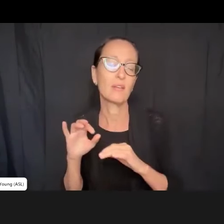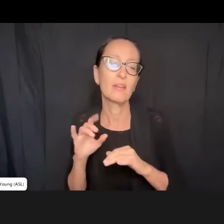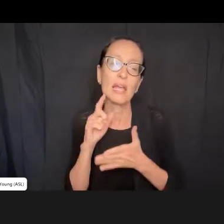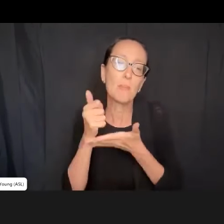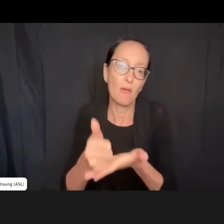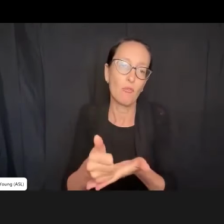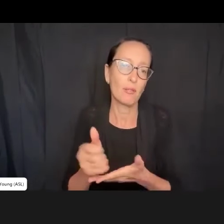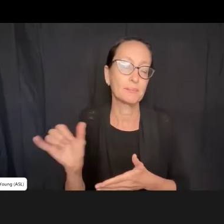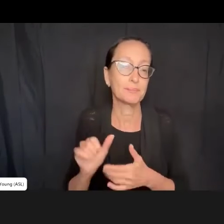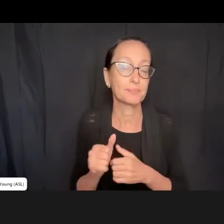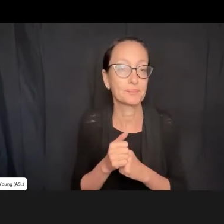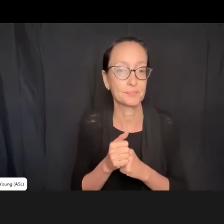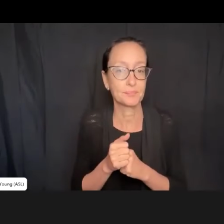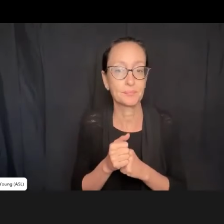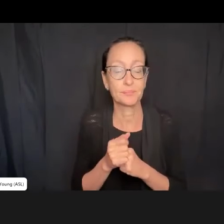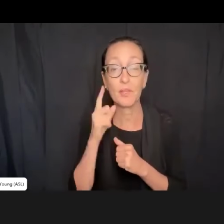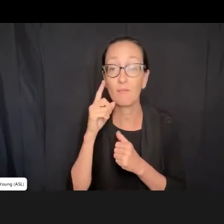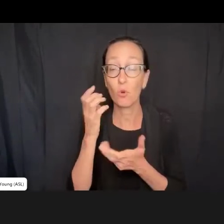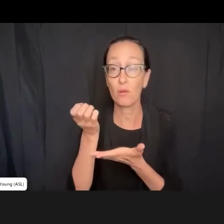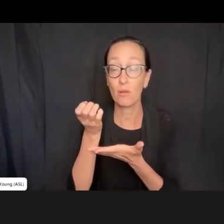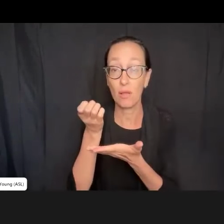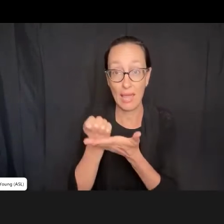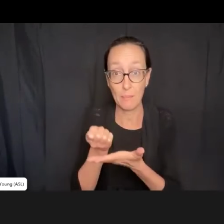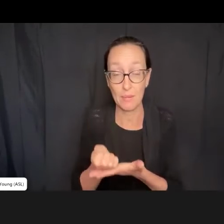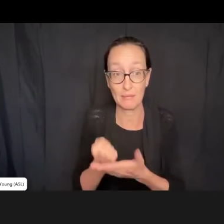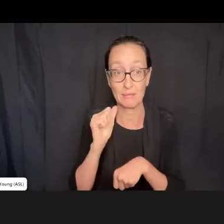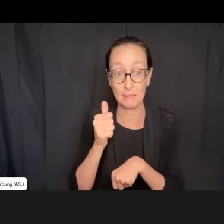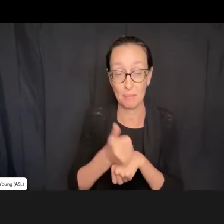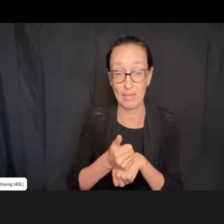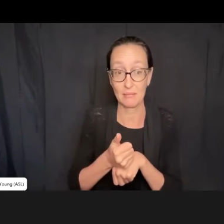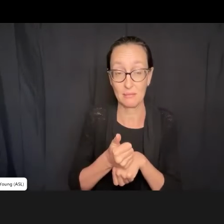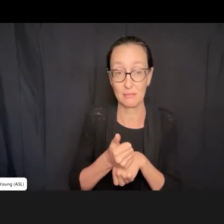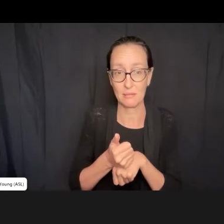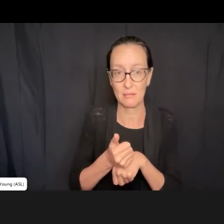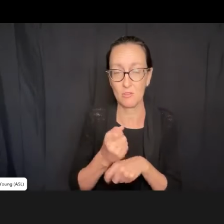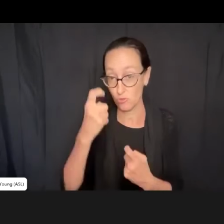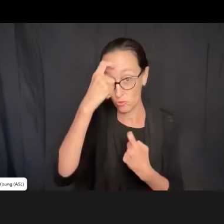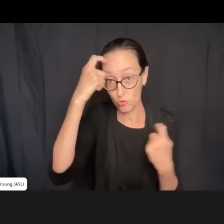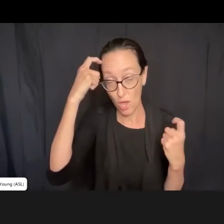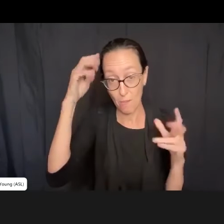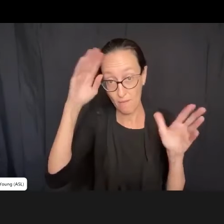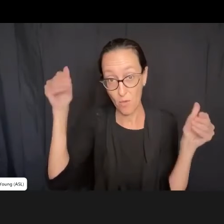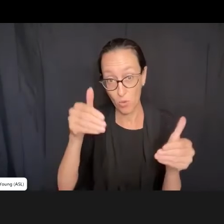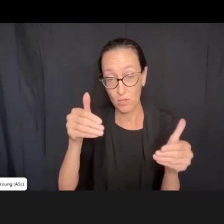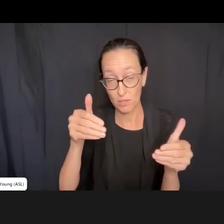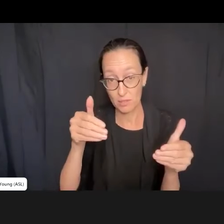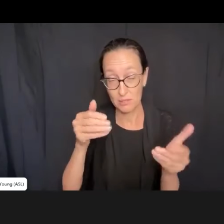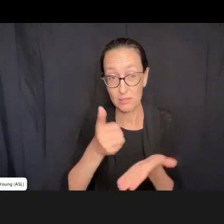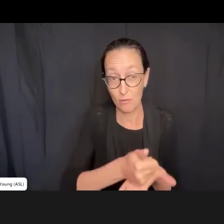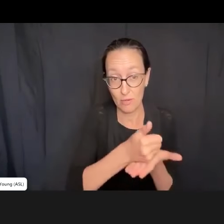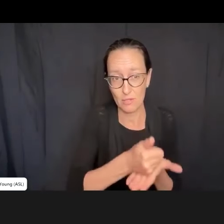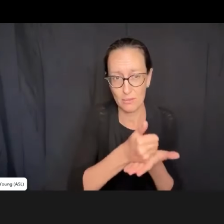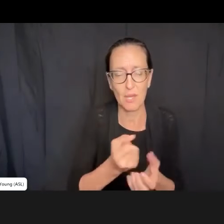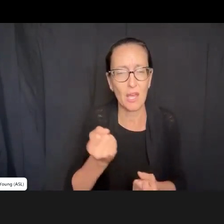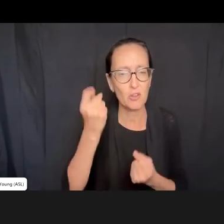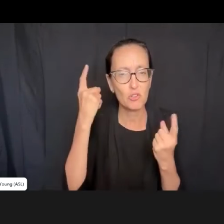And the goal of these evidence-based trauma-focused interventions is to improve understanding of trauma-related problems